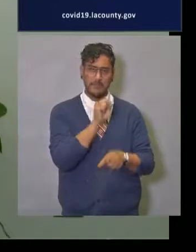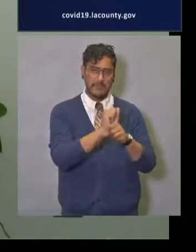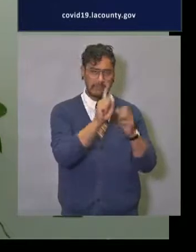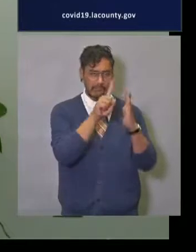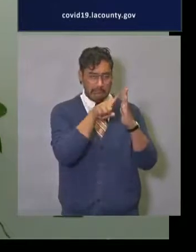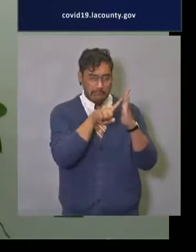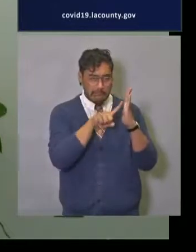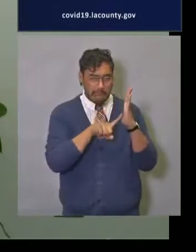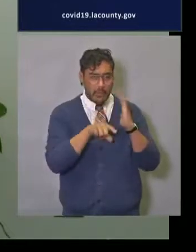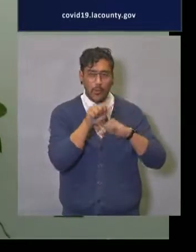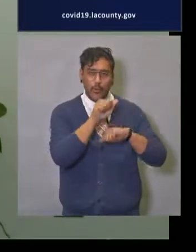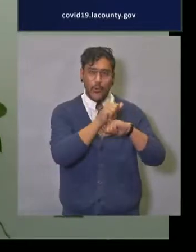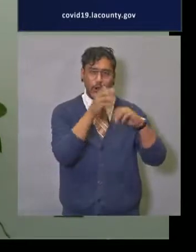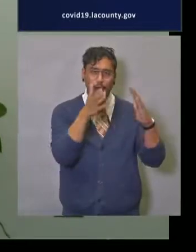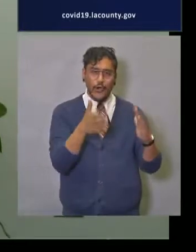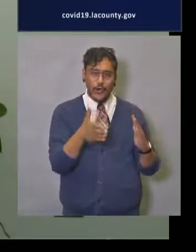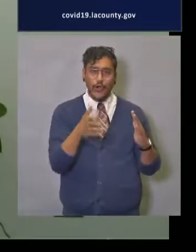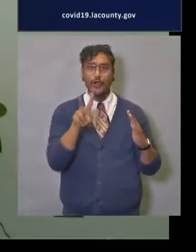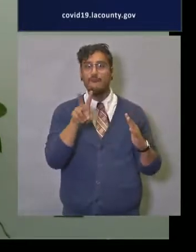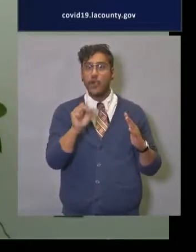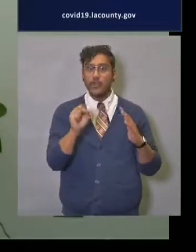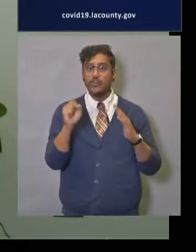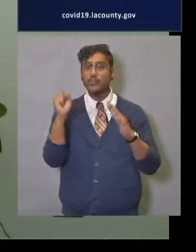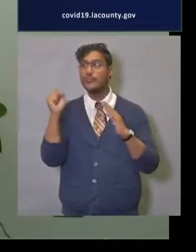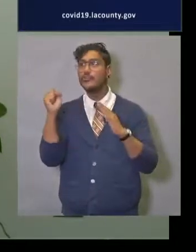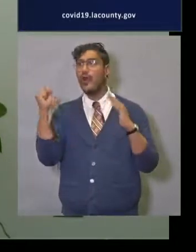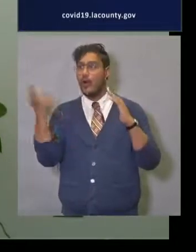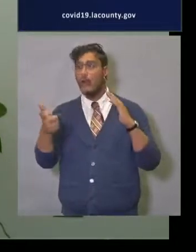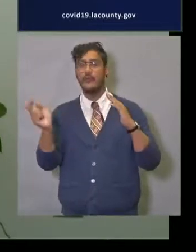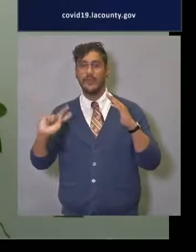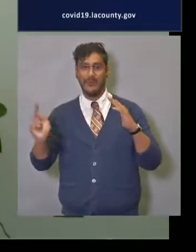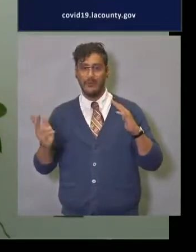workers versus everybody else. The occupation field in the